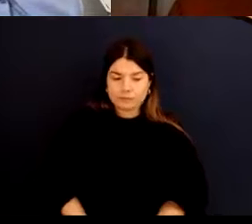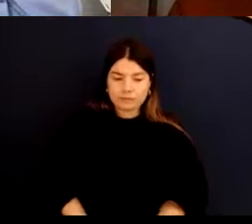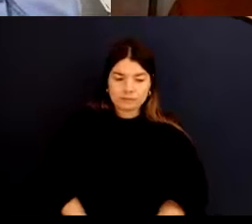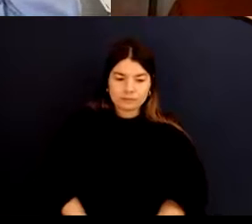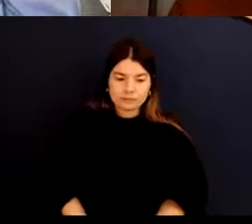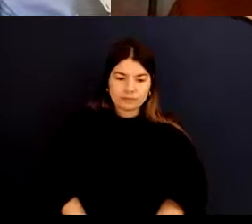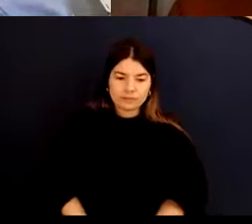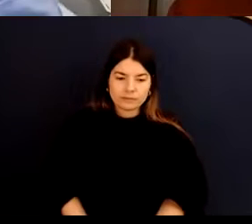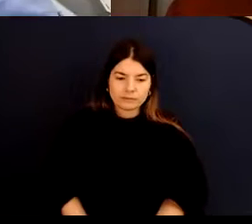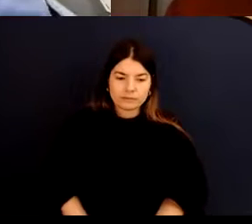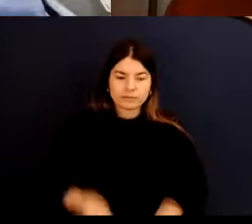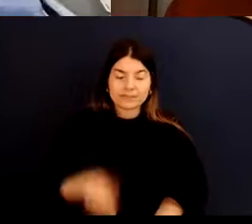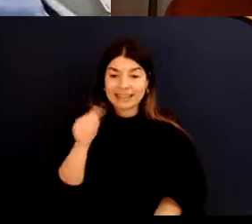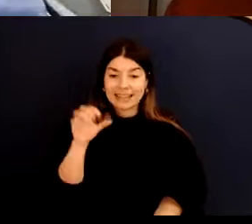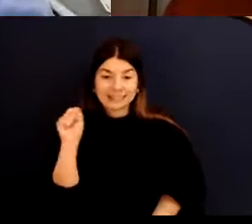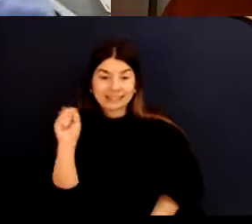You have 10 seconds.